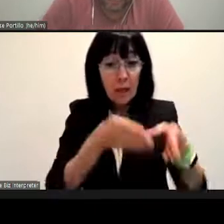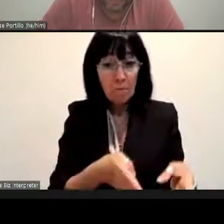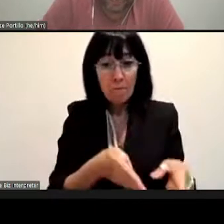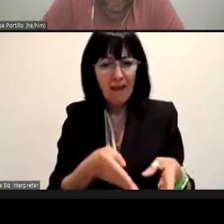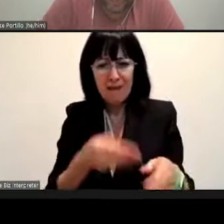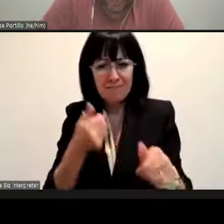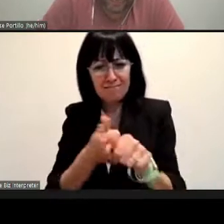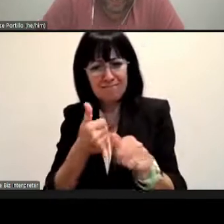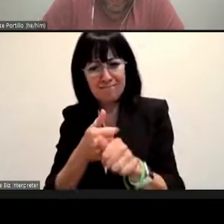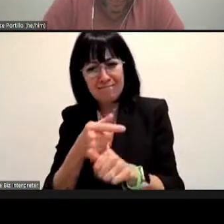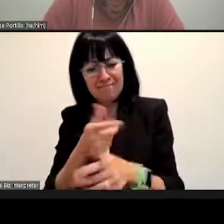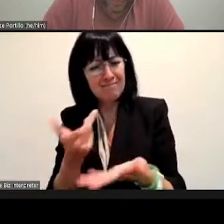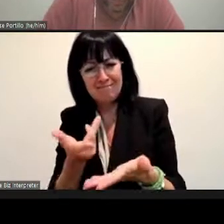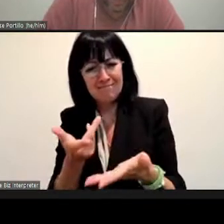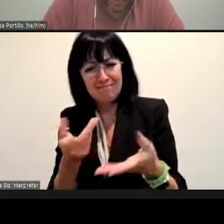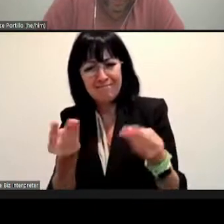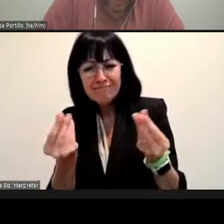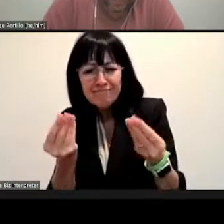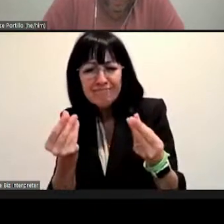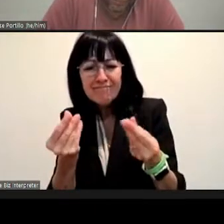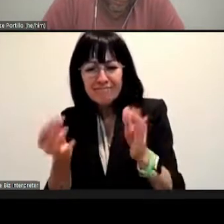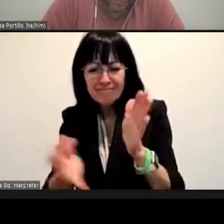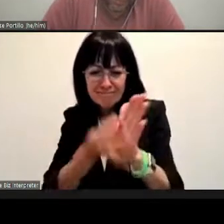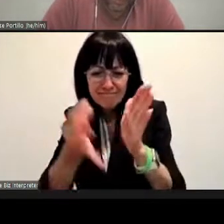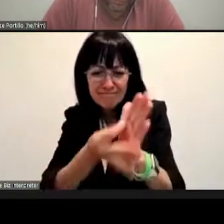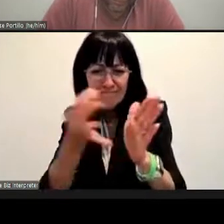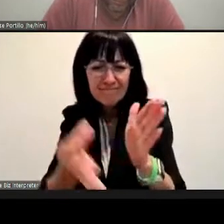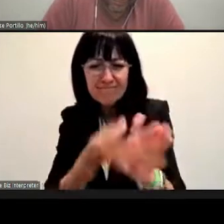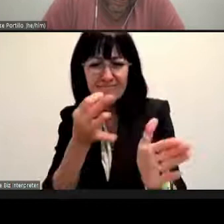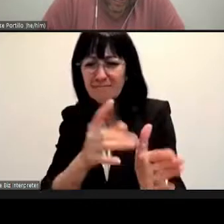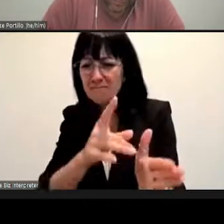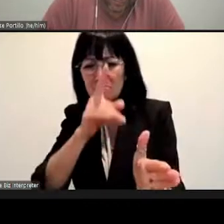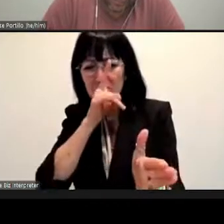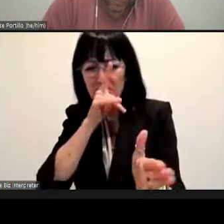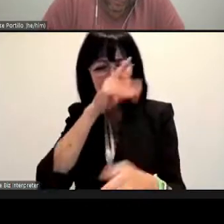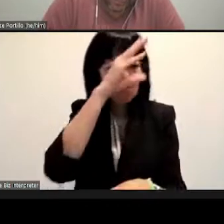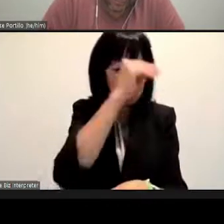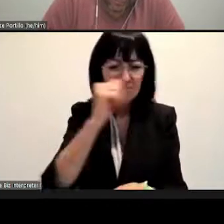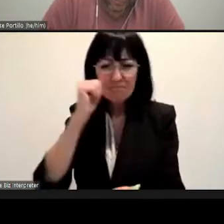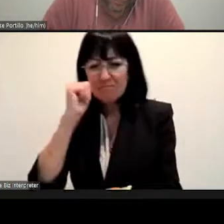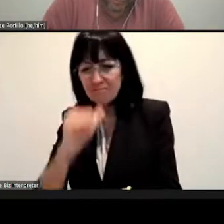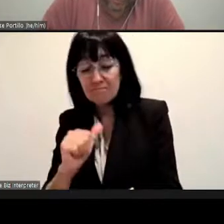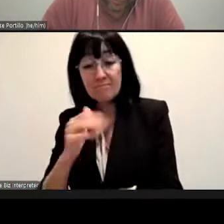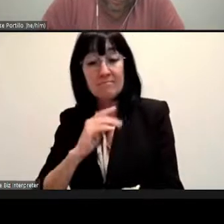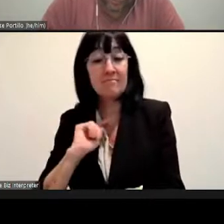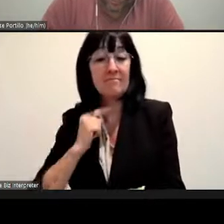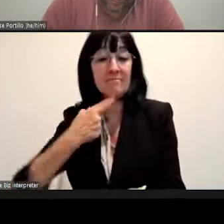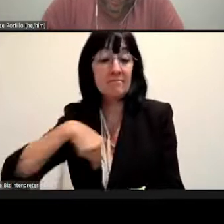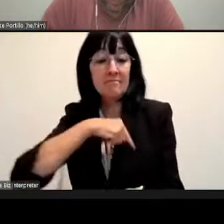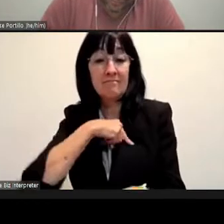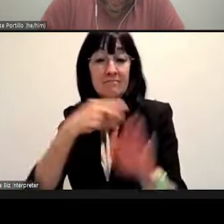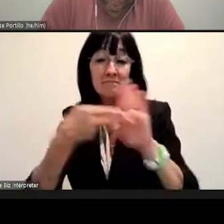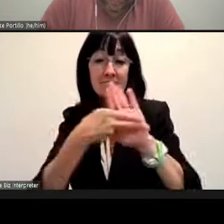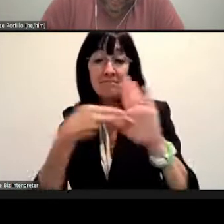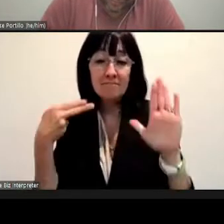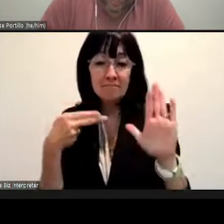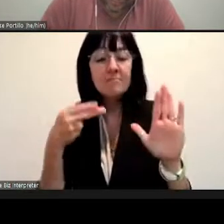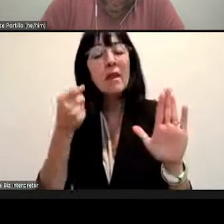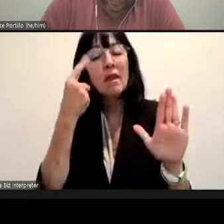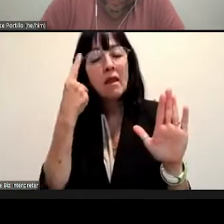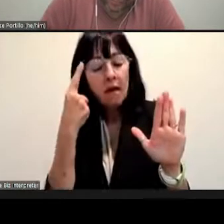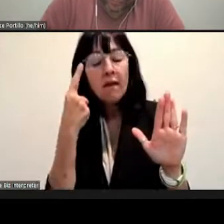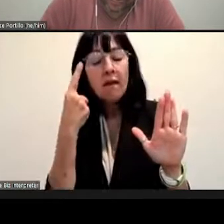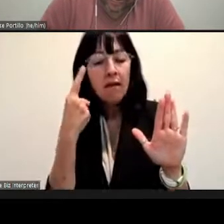has been stitched together. So our insistence on gendering it is, while it has basis in what